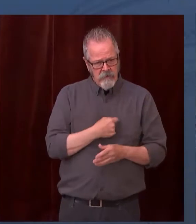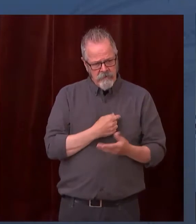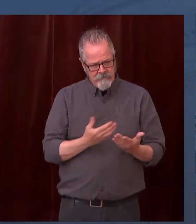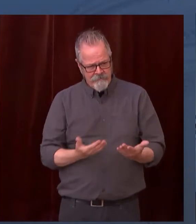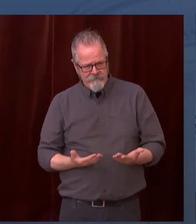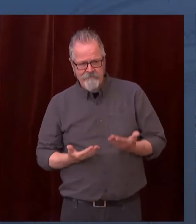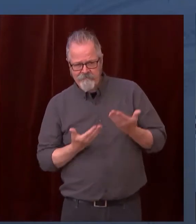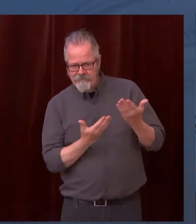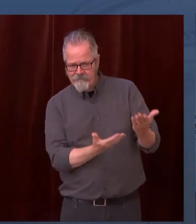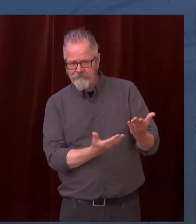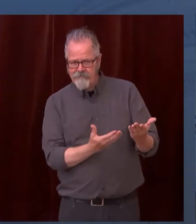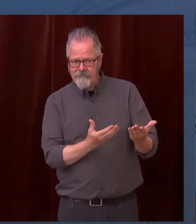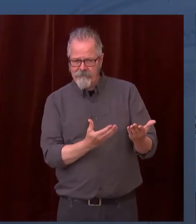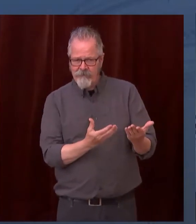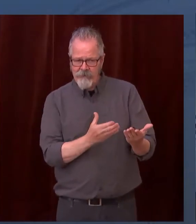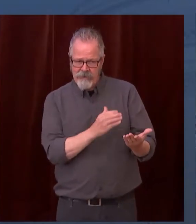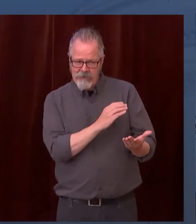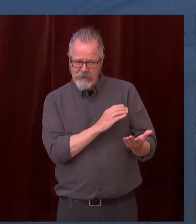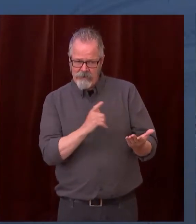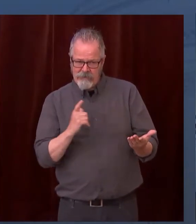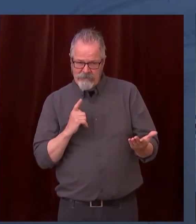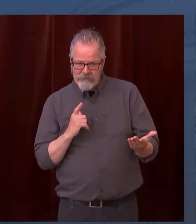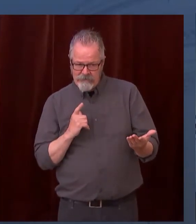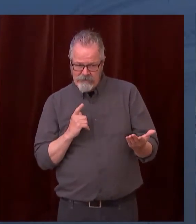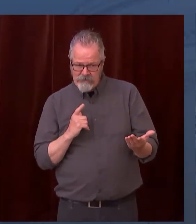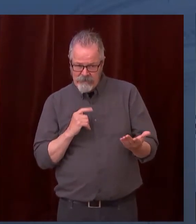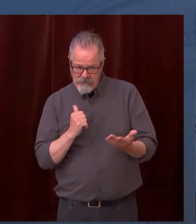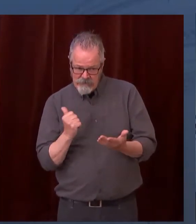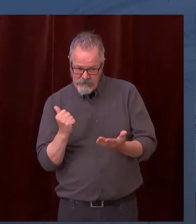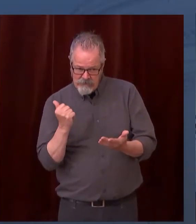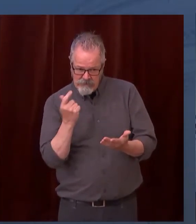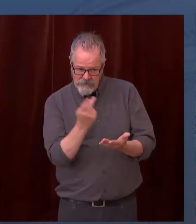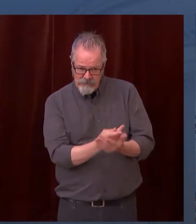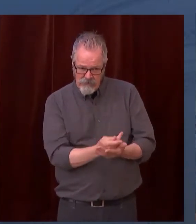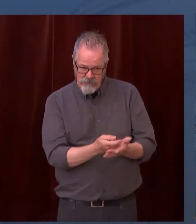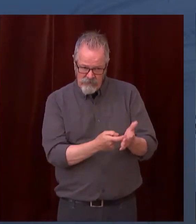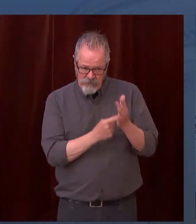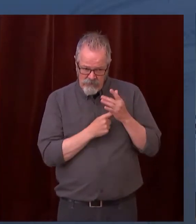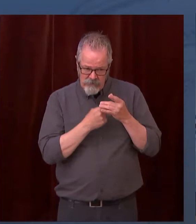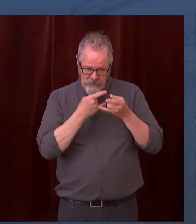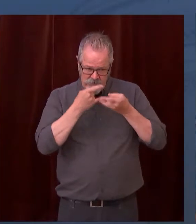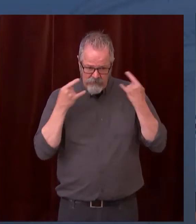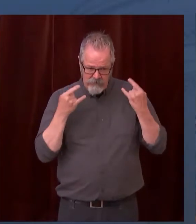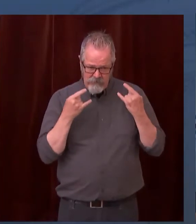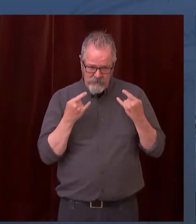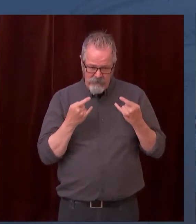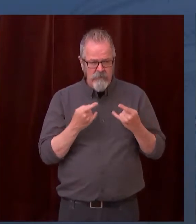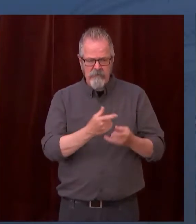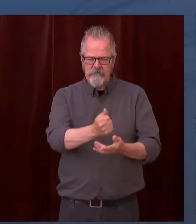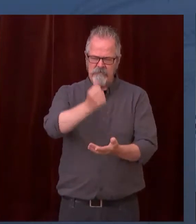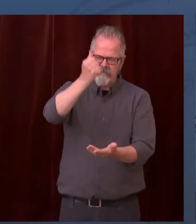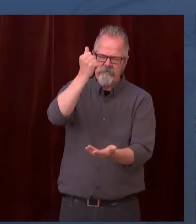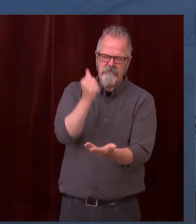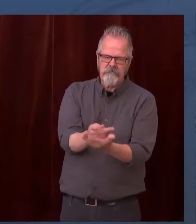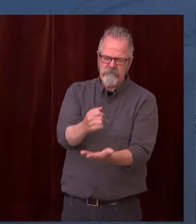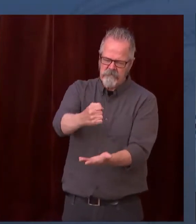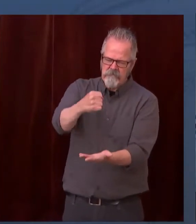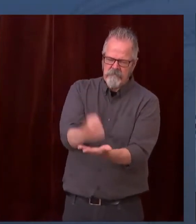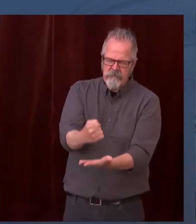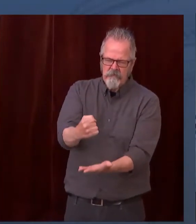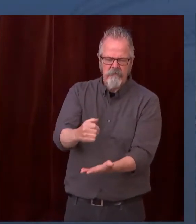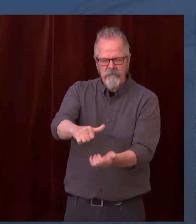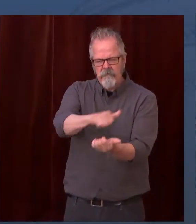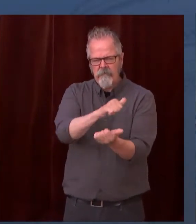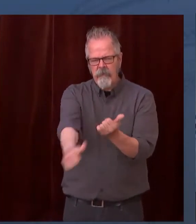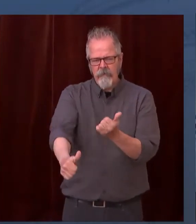adopted the resolution, and so we enacted it then. And it broke out into a huge campaign community-wide called Mask Up to Open Up. So